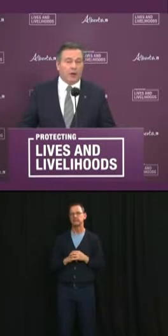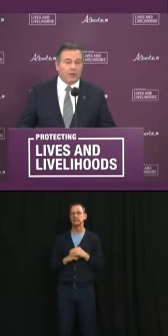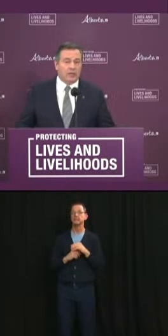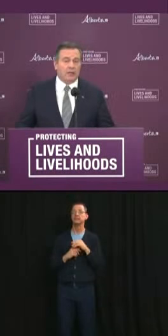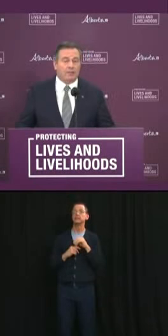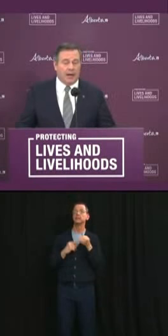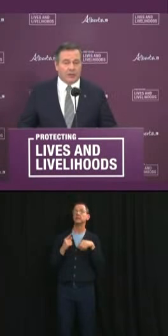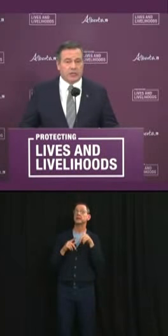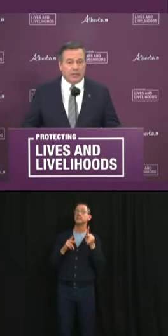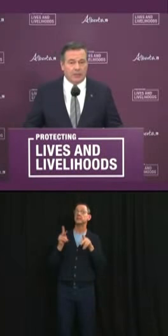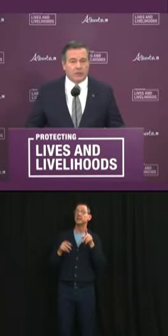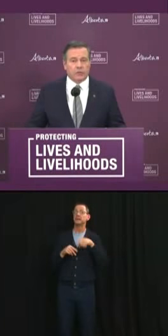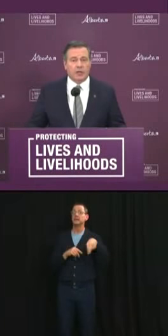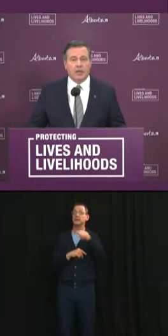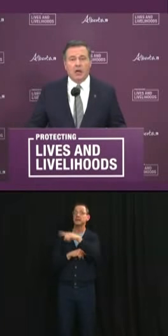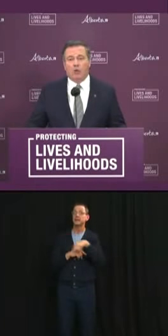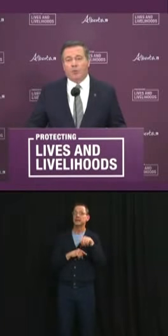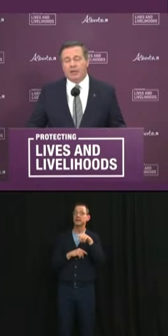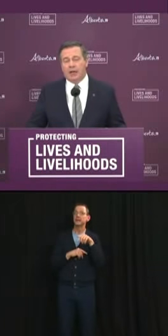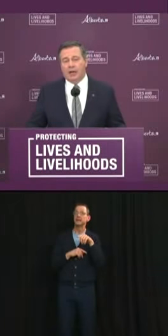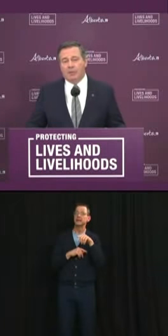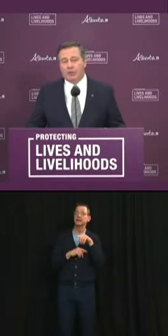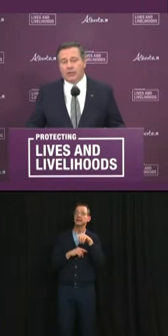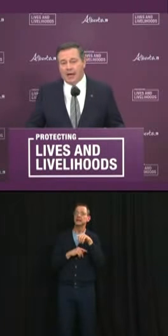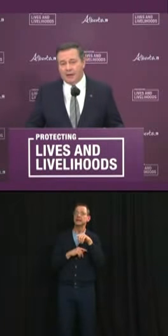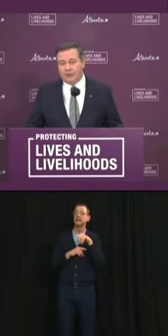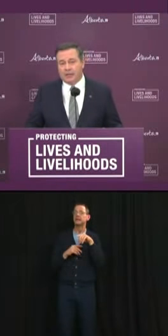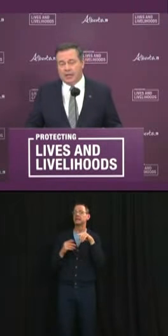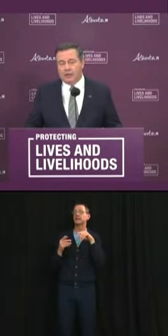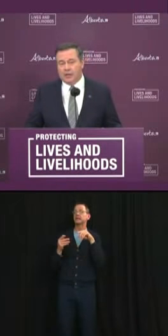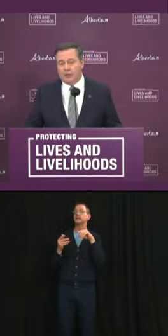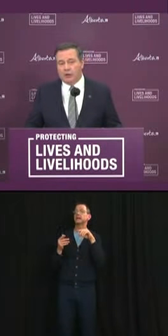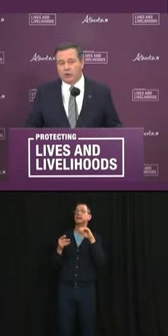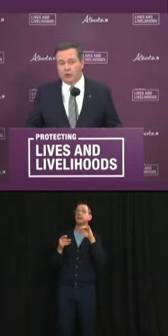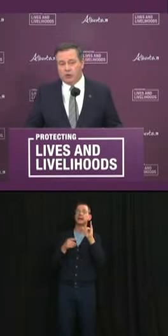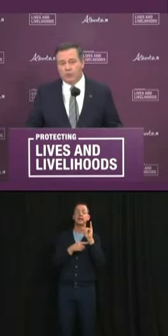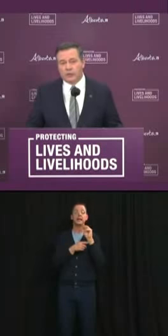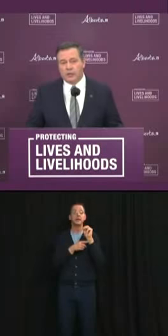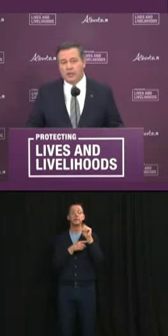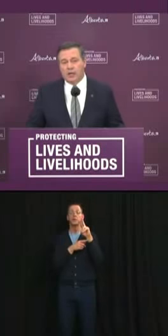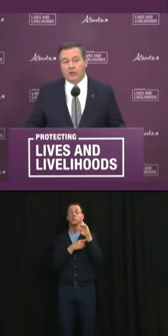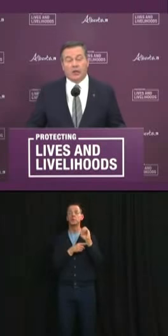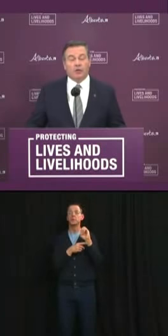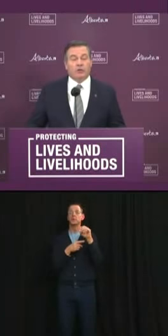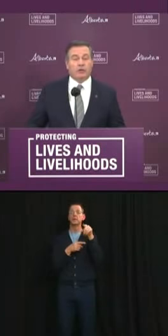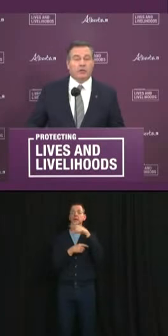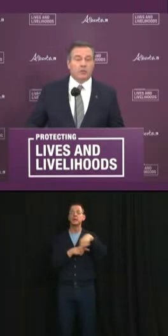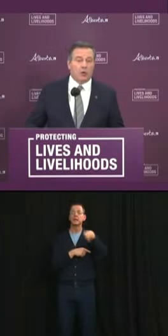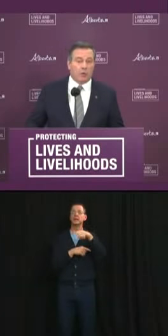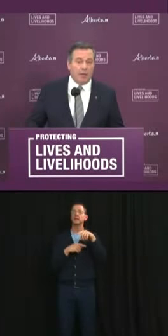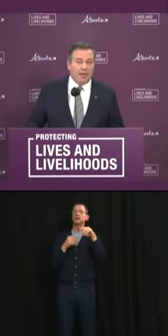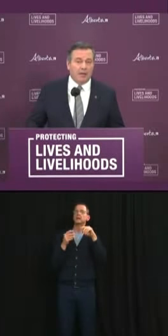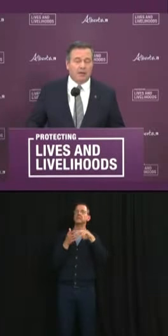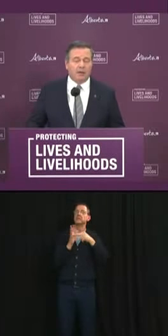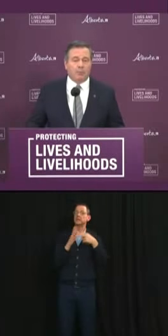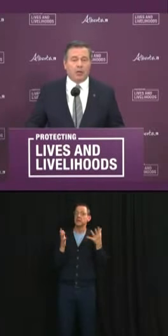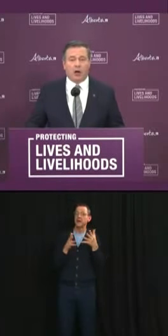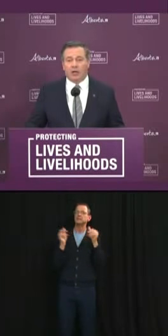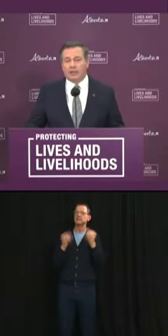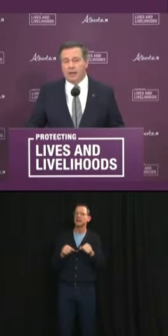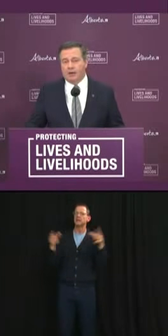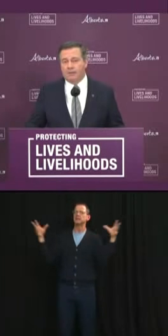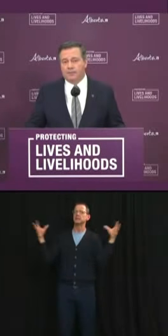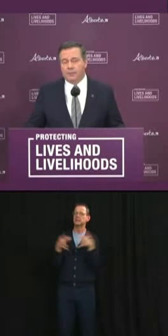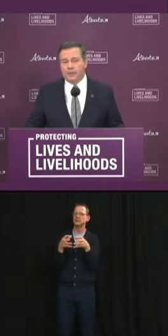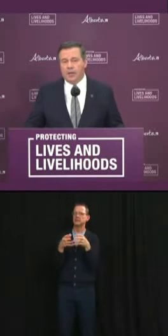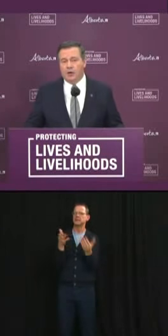be raising capacity limits. We'll be able to gather together in larger groups. Some restrictions will remain, but not